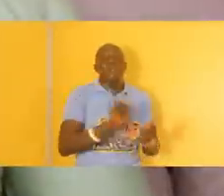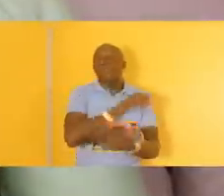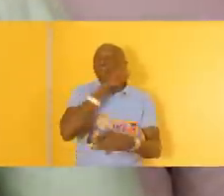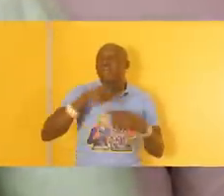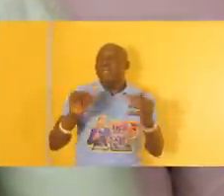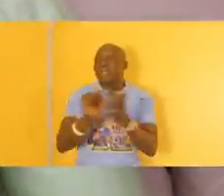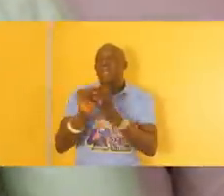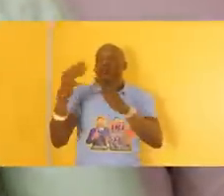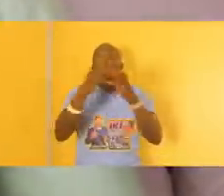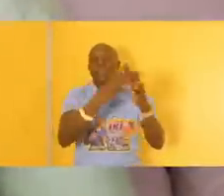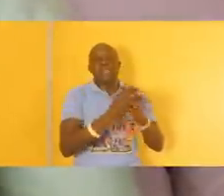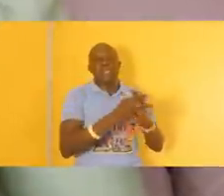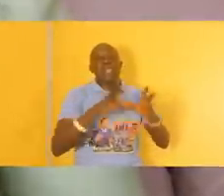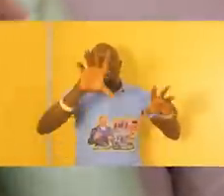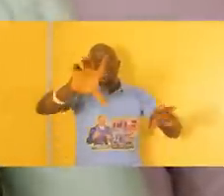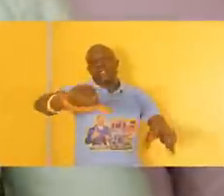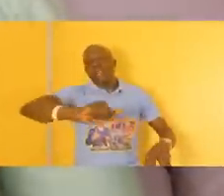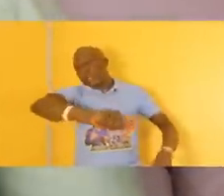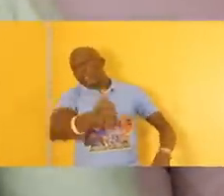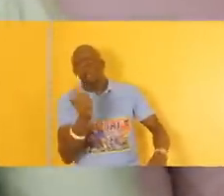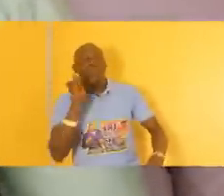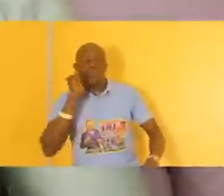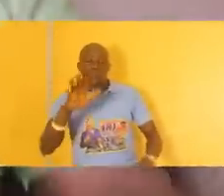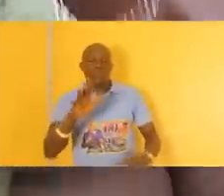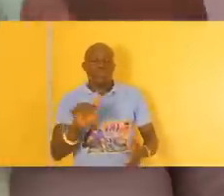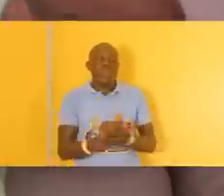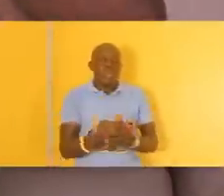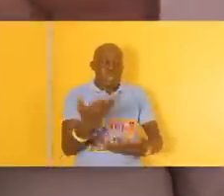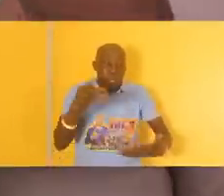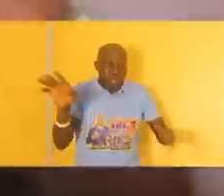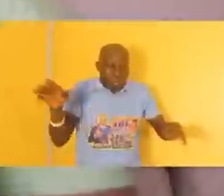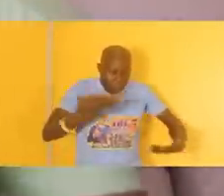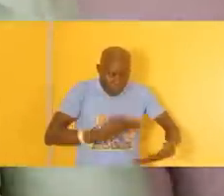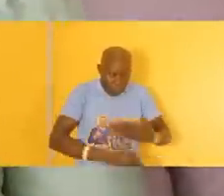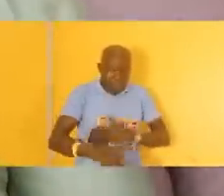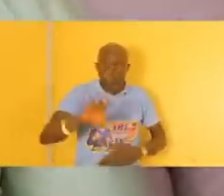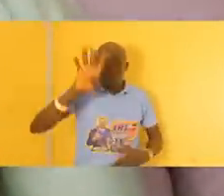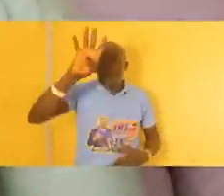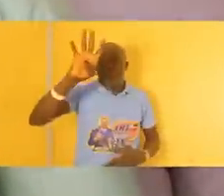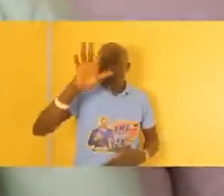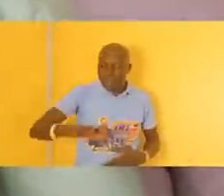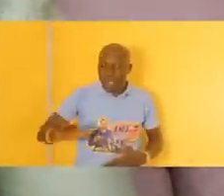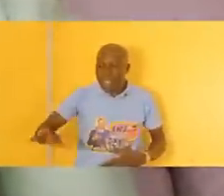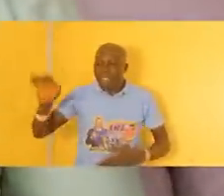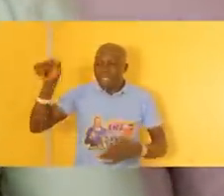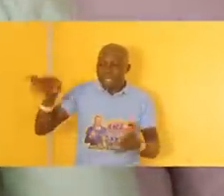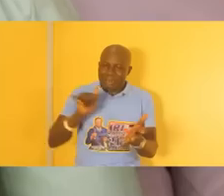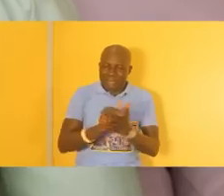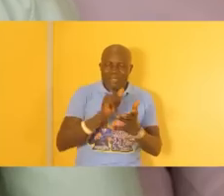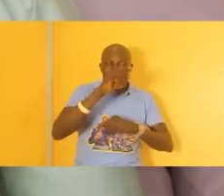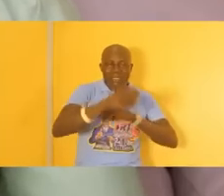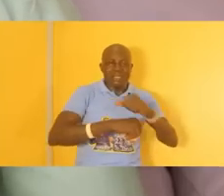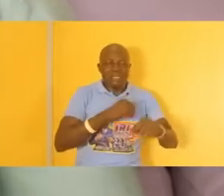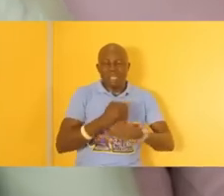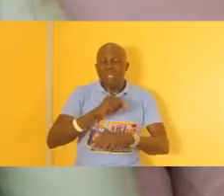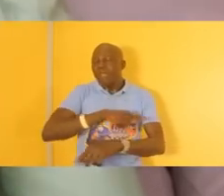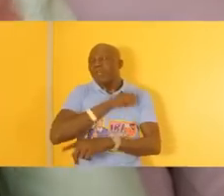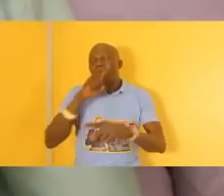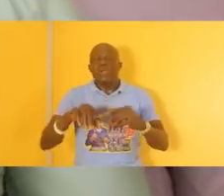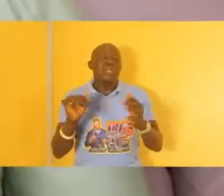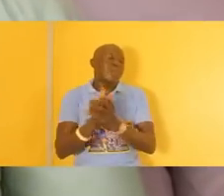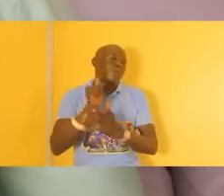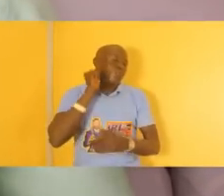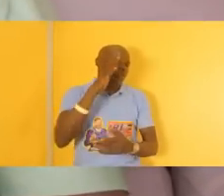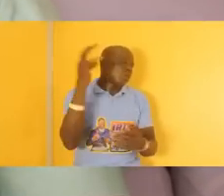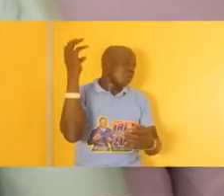about visa? Sell the visa. Offer North America. Why should travel to America? There is no money for tickets. The woman said no problem.